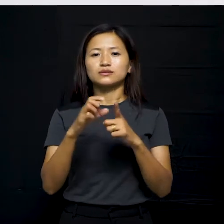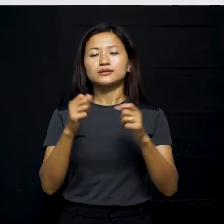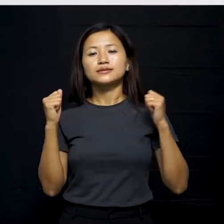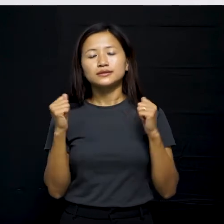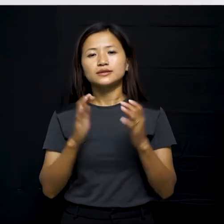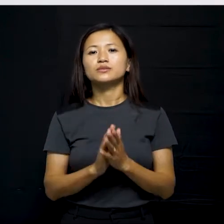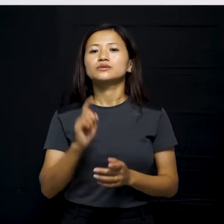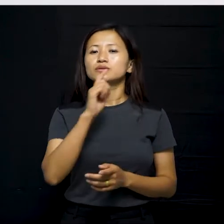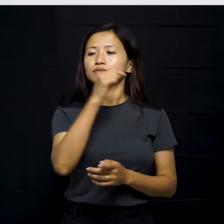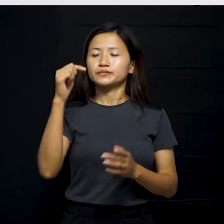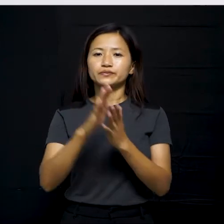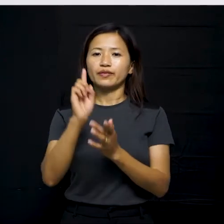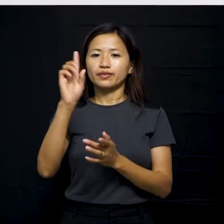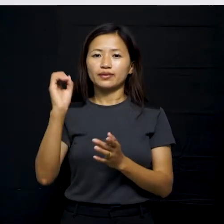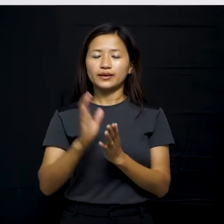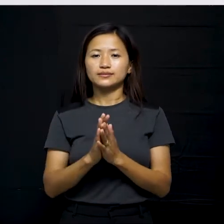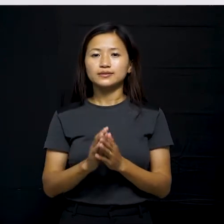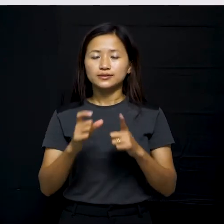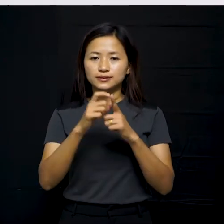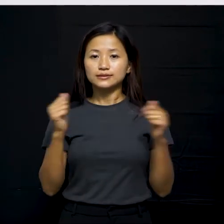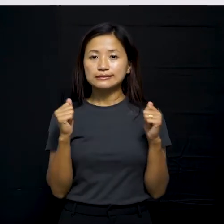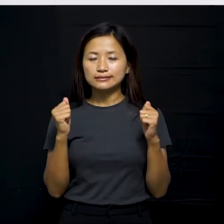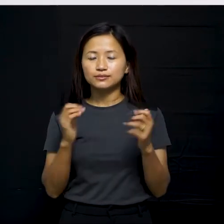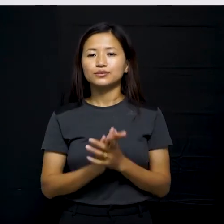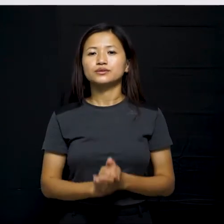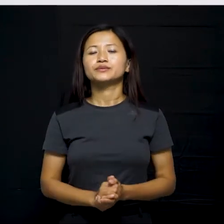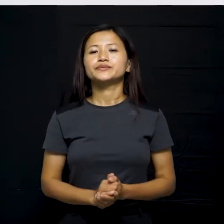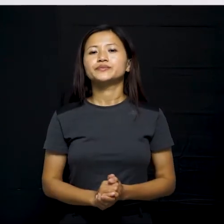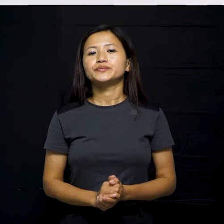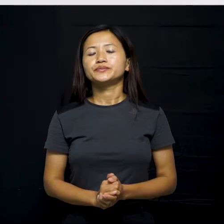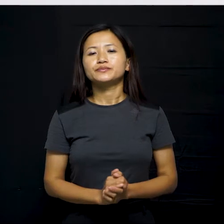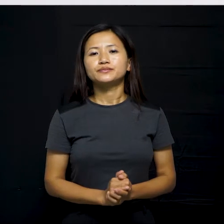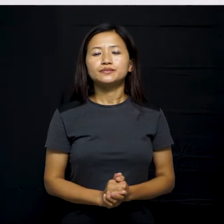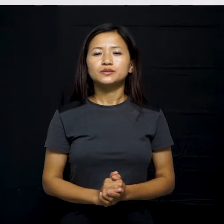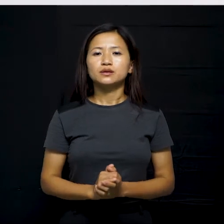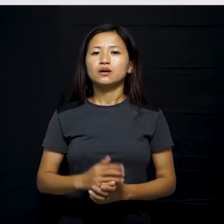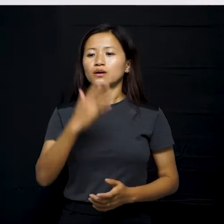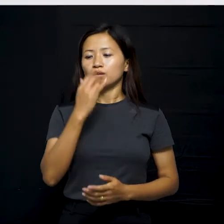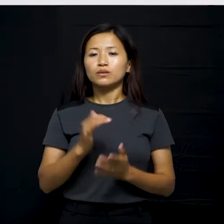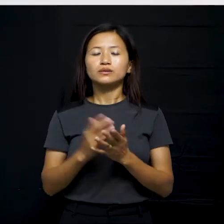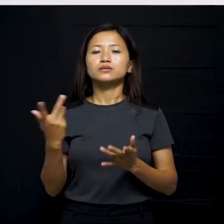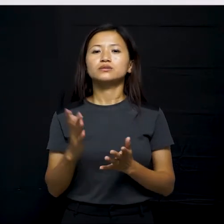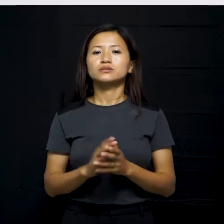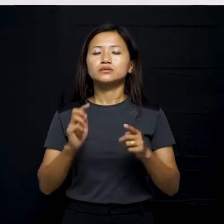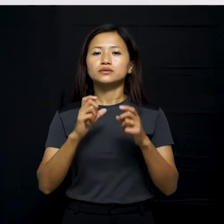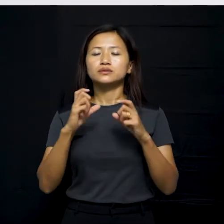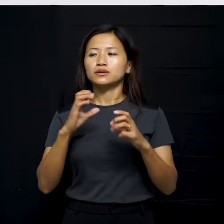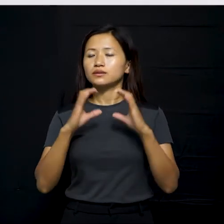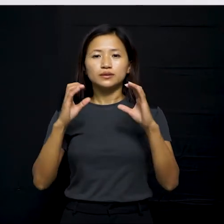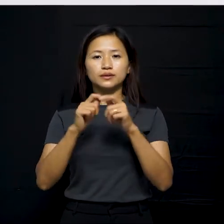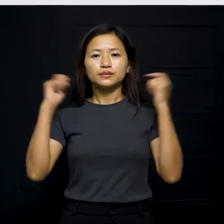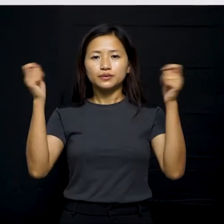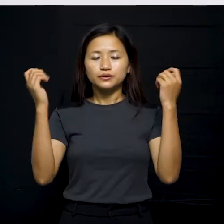it was for 7 days, but now it has been extended to 10 days. So why this is celebrated on December is